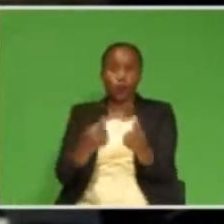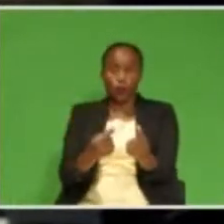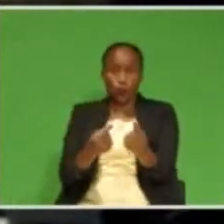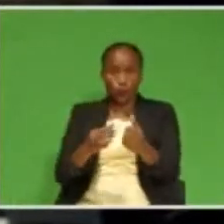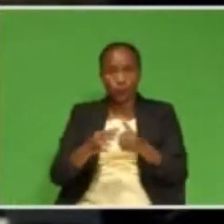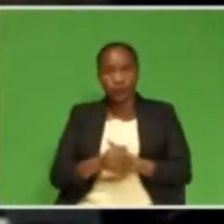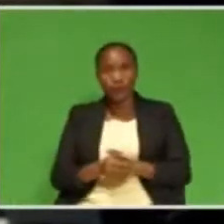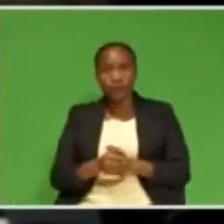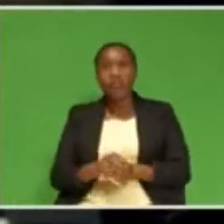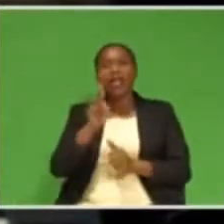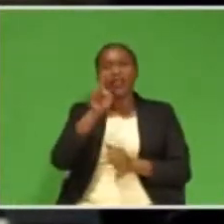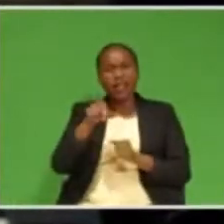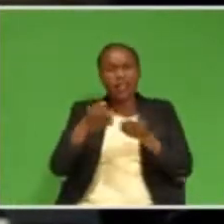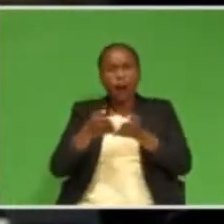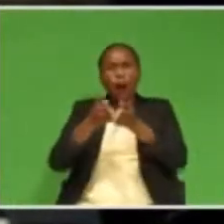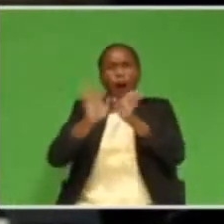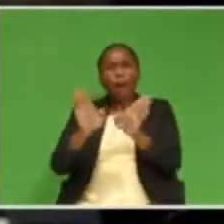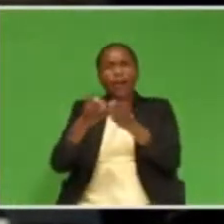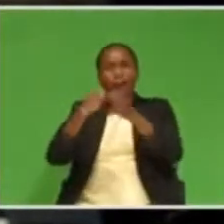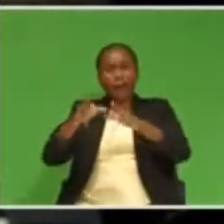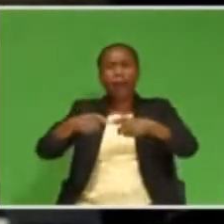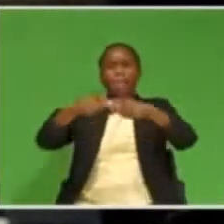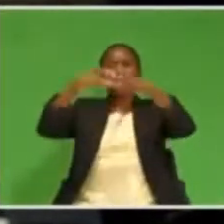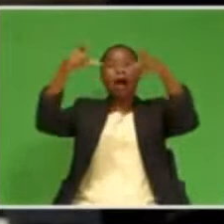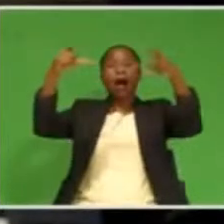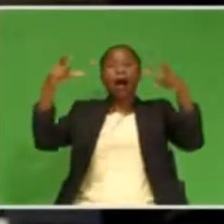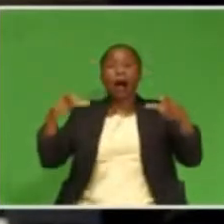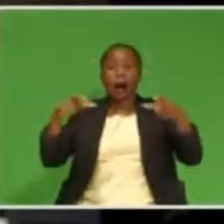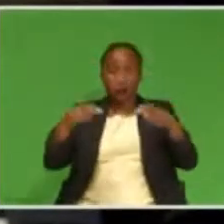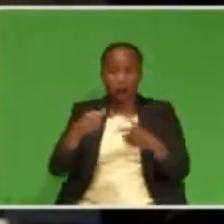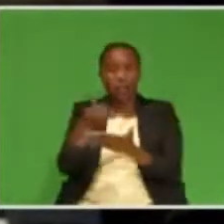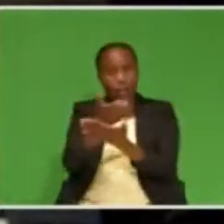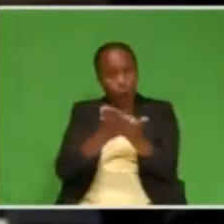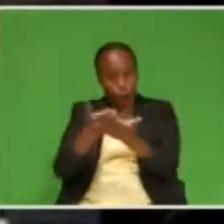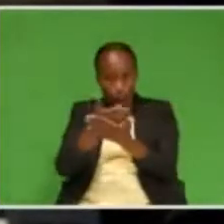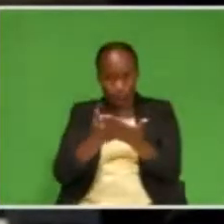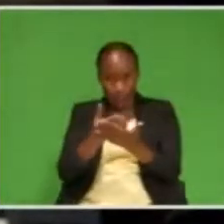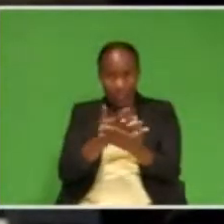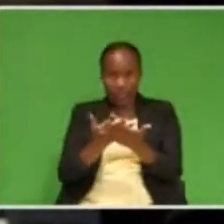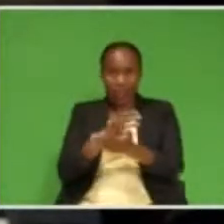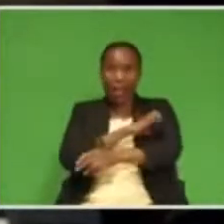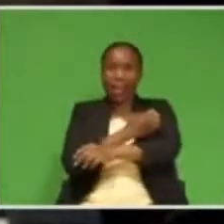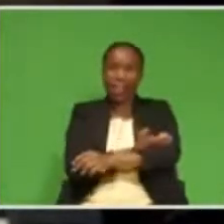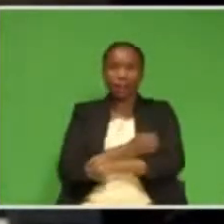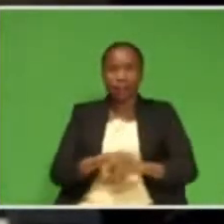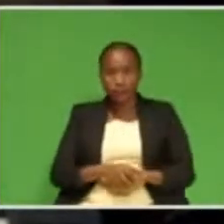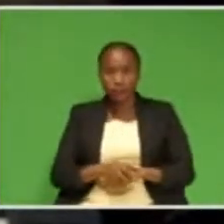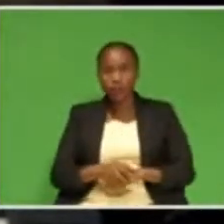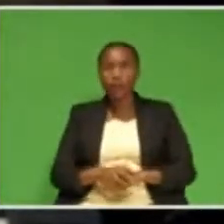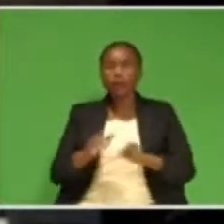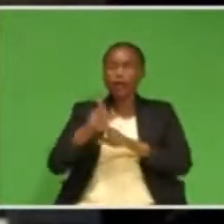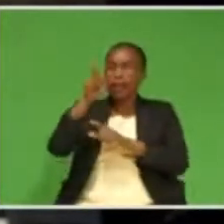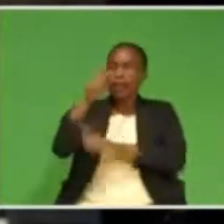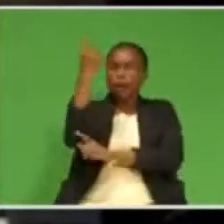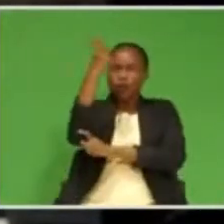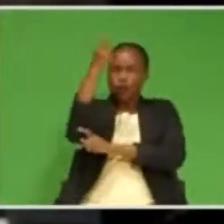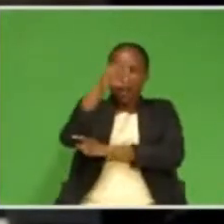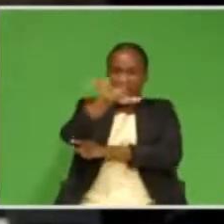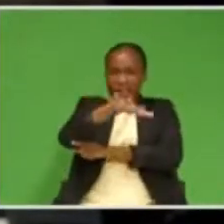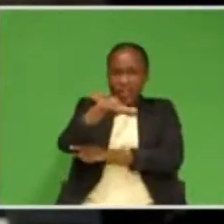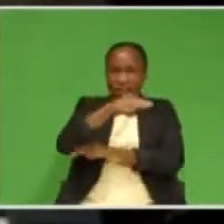unlock enormous economic energy in the rural areas of our country, especially in the Eastern